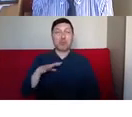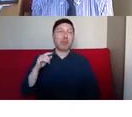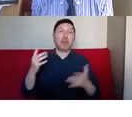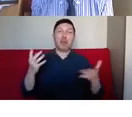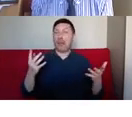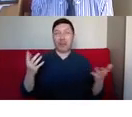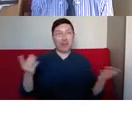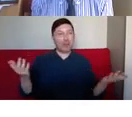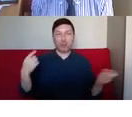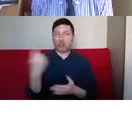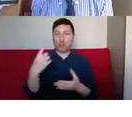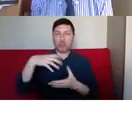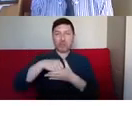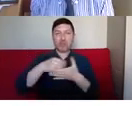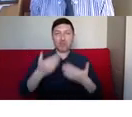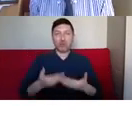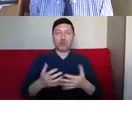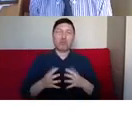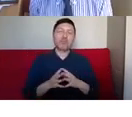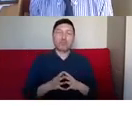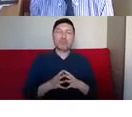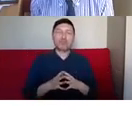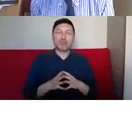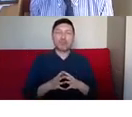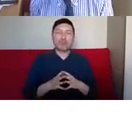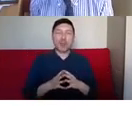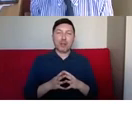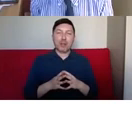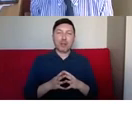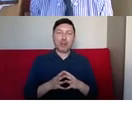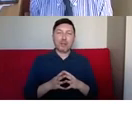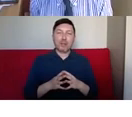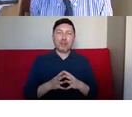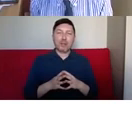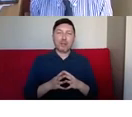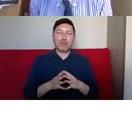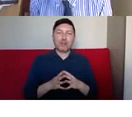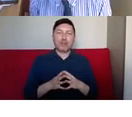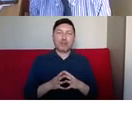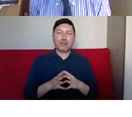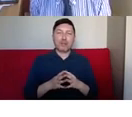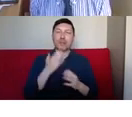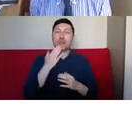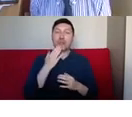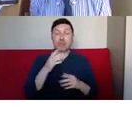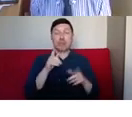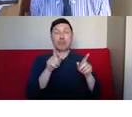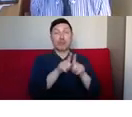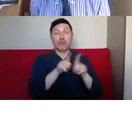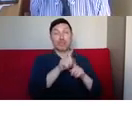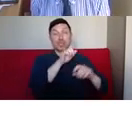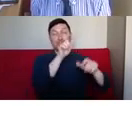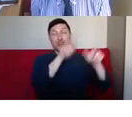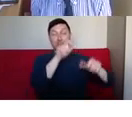with us. I want to thank those who have been able to organize this meeting. It's always